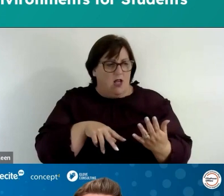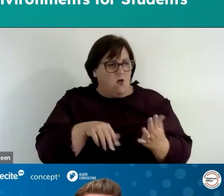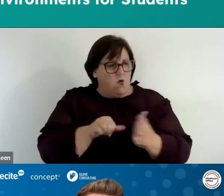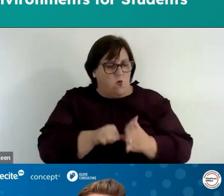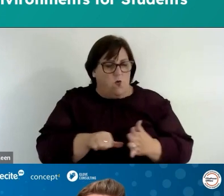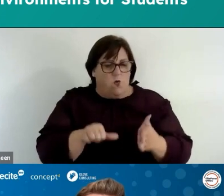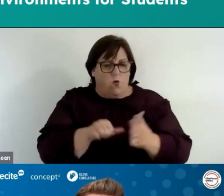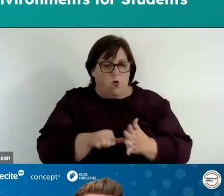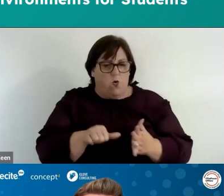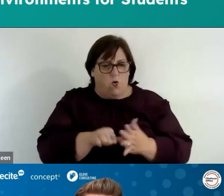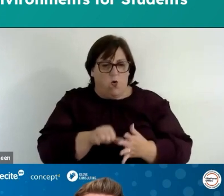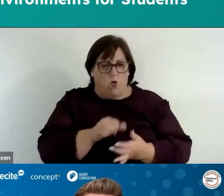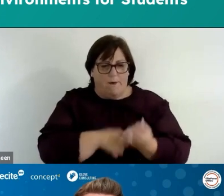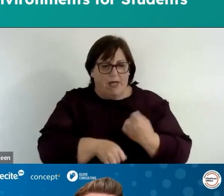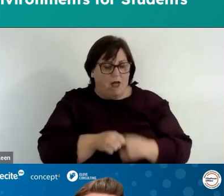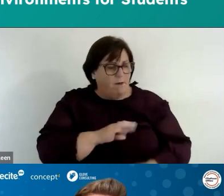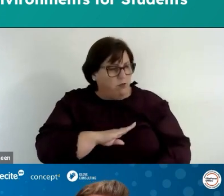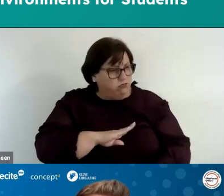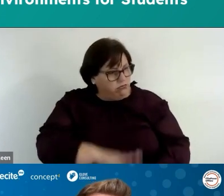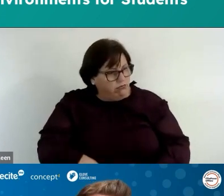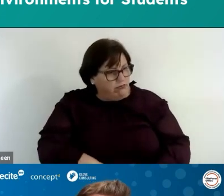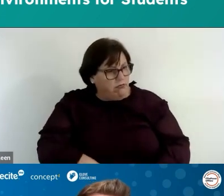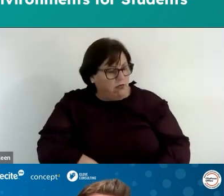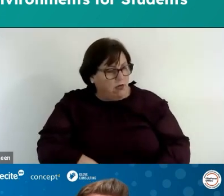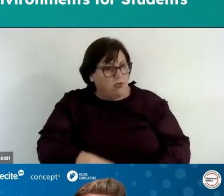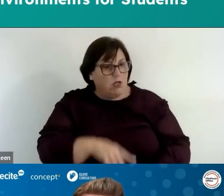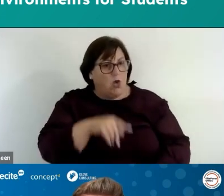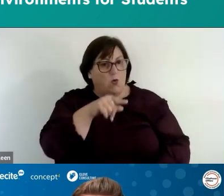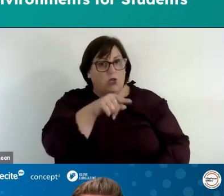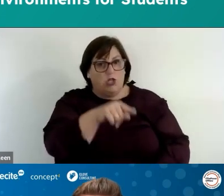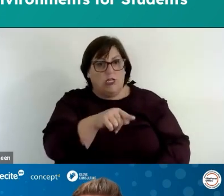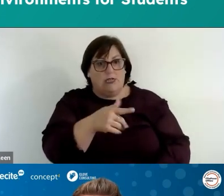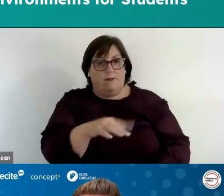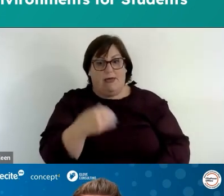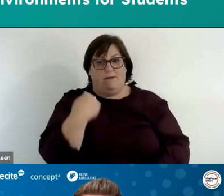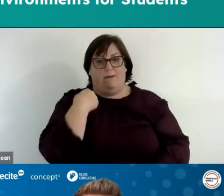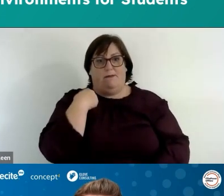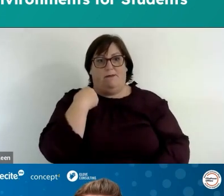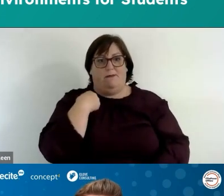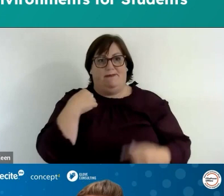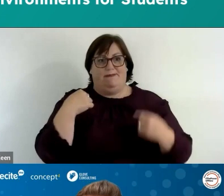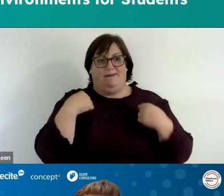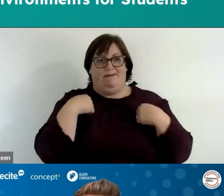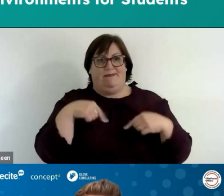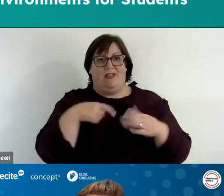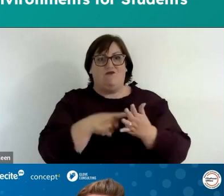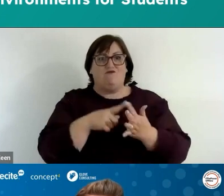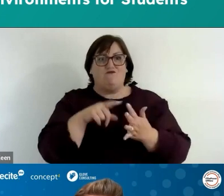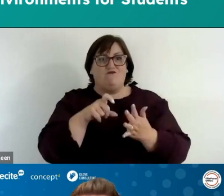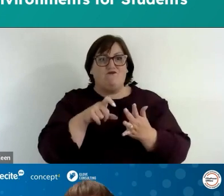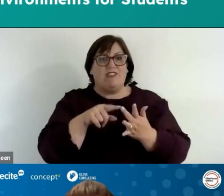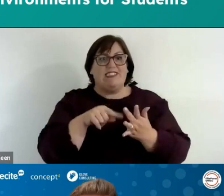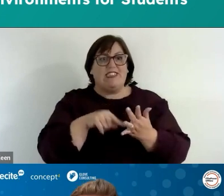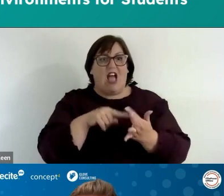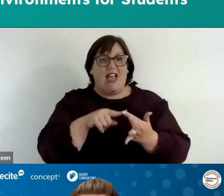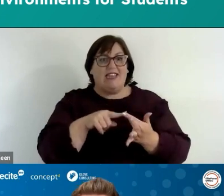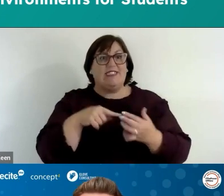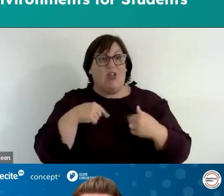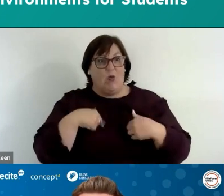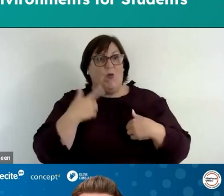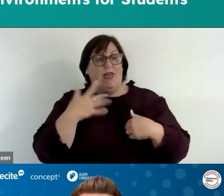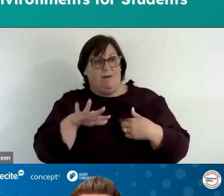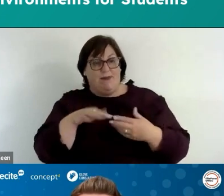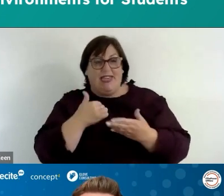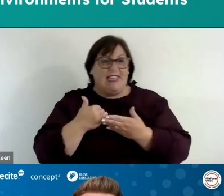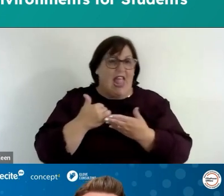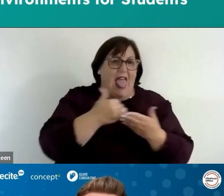she reached out to Recite, and we were able to help her with our software. And you know, it's on our website for